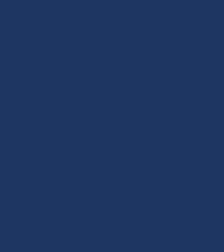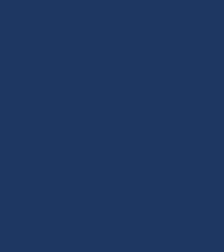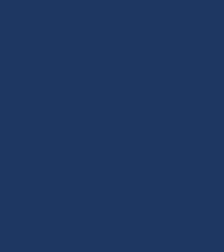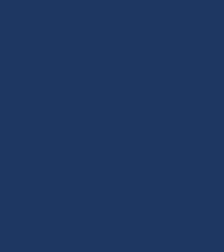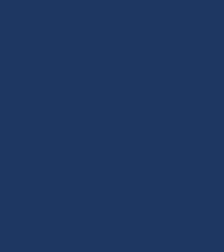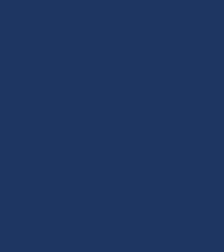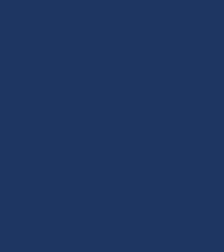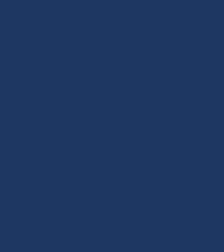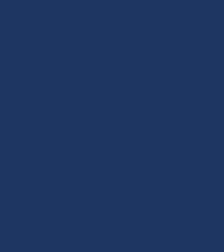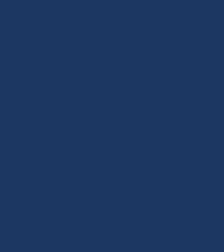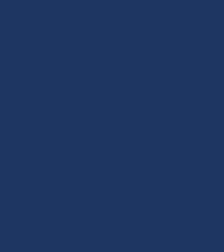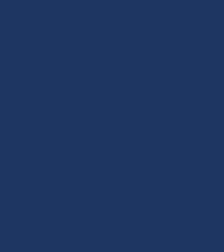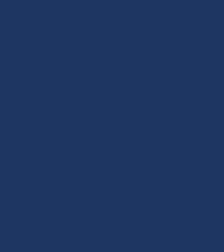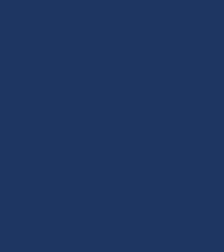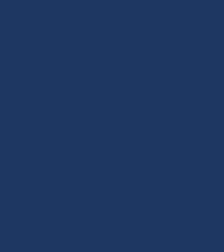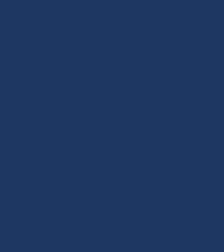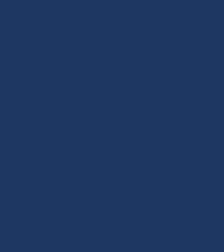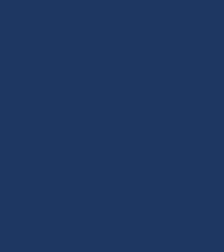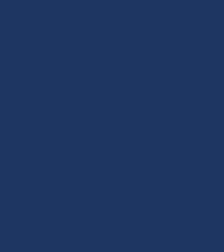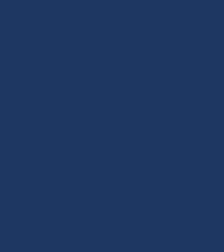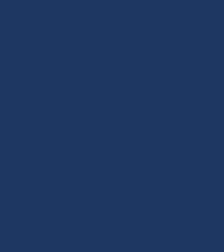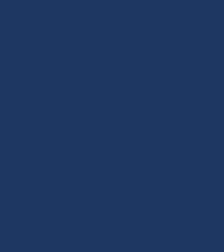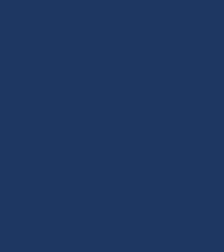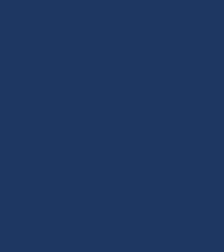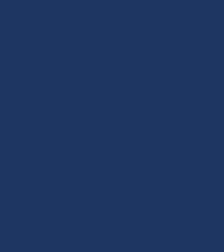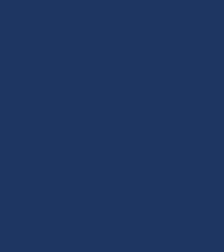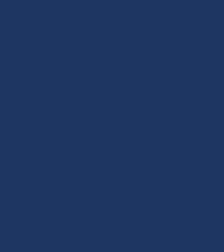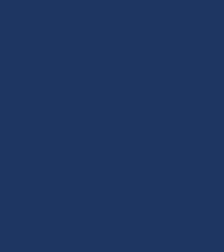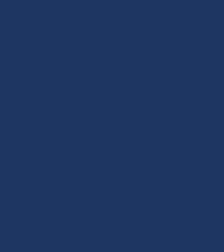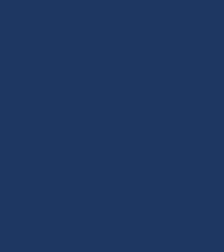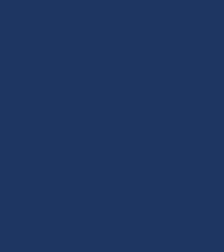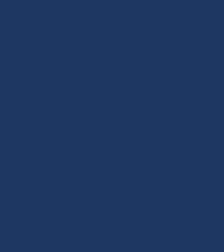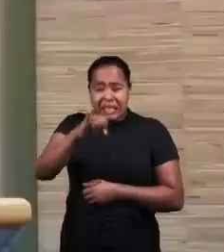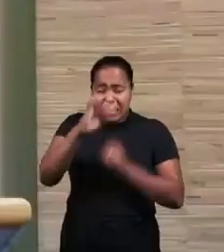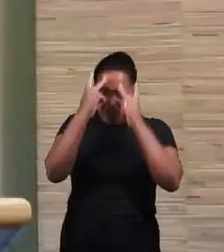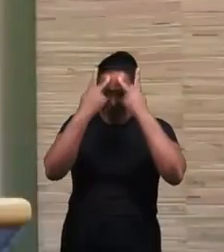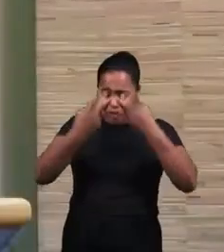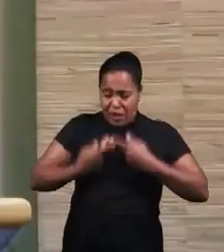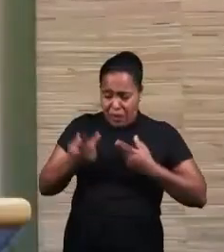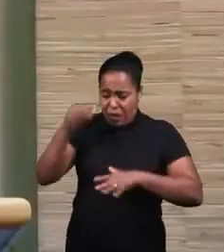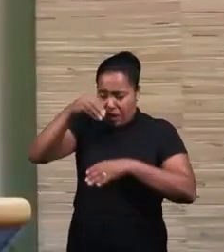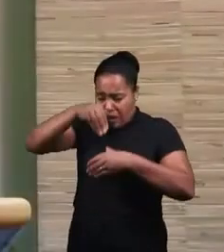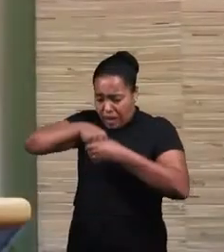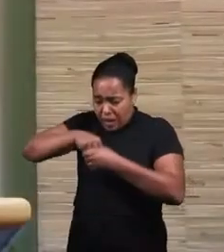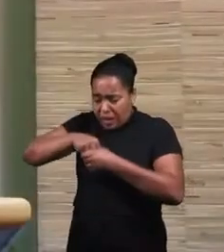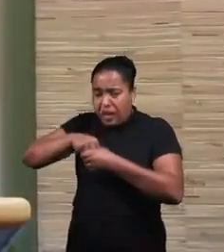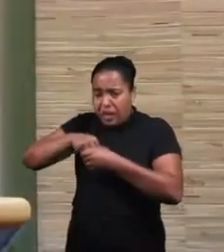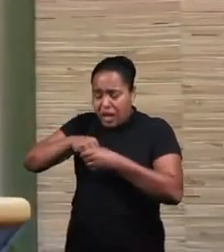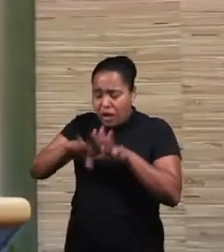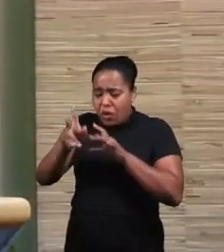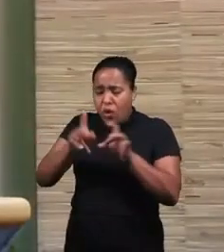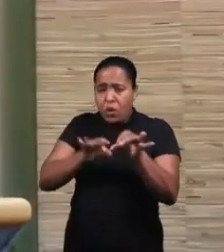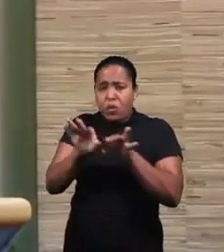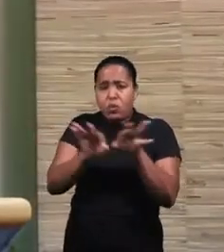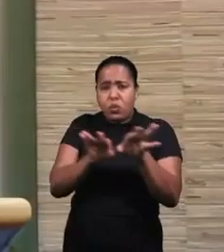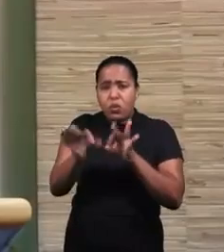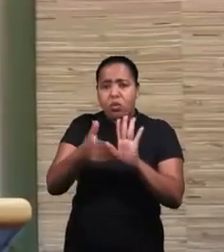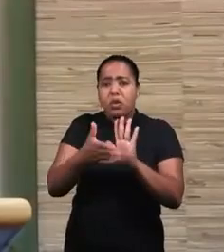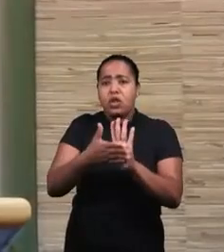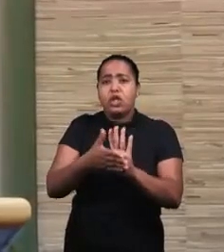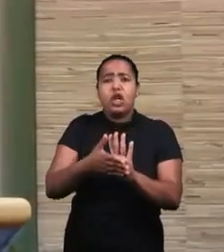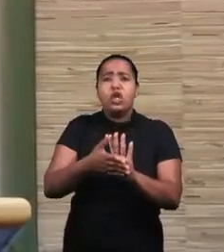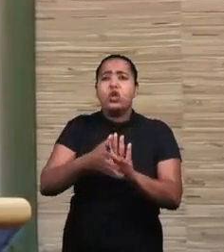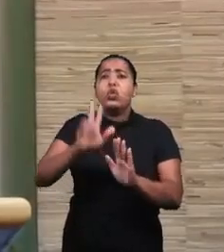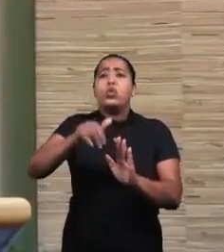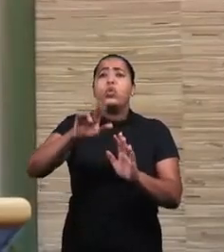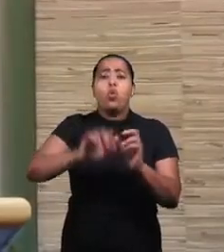riddle. When man is not within the context, the body of the Christ, the Church of Christ, he will never be able